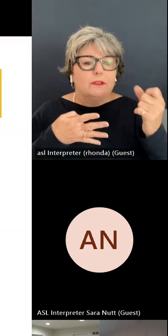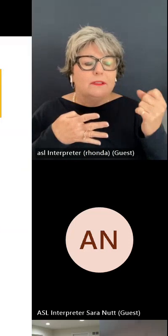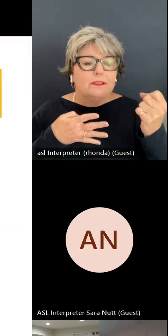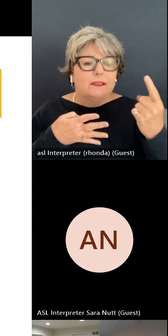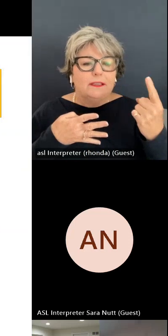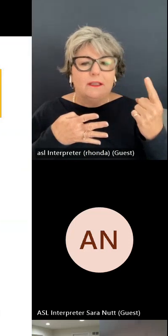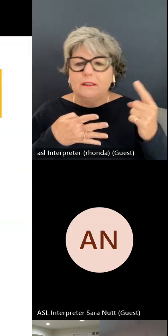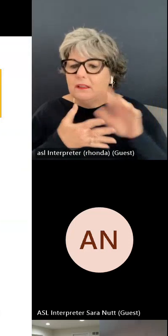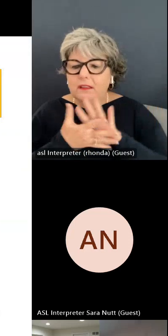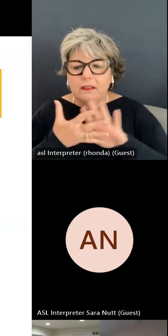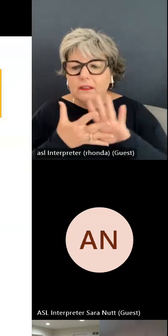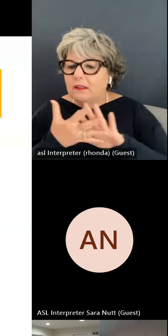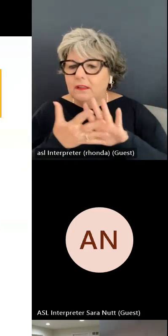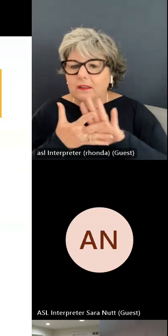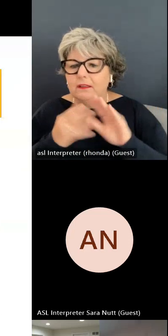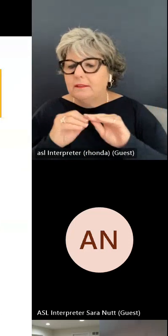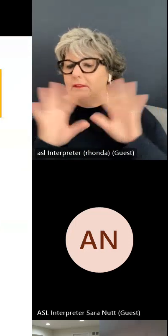434,